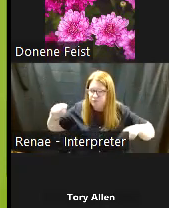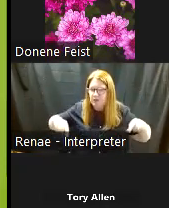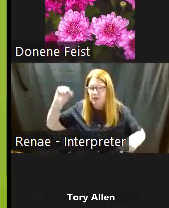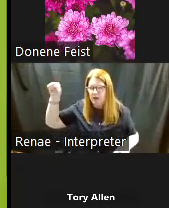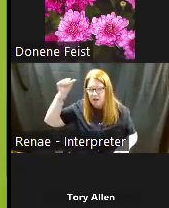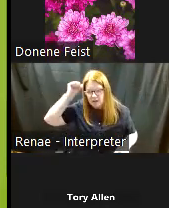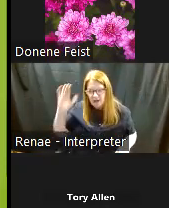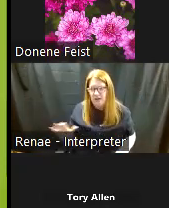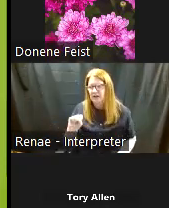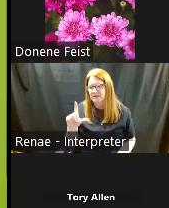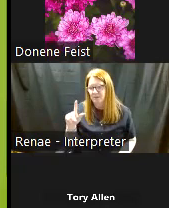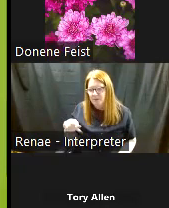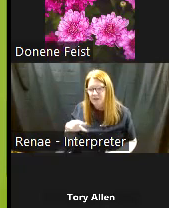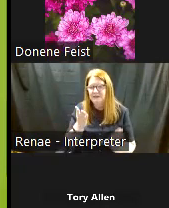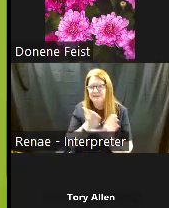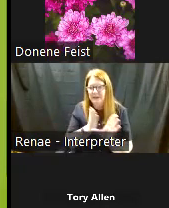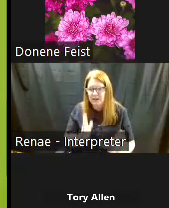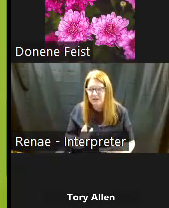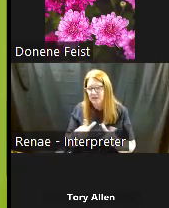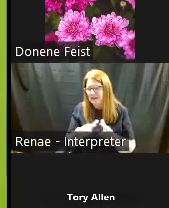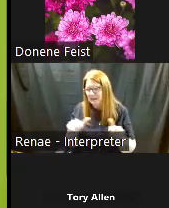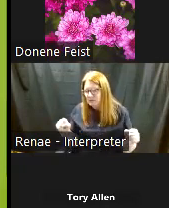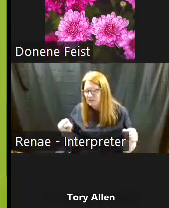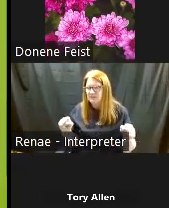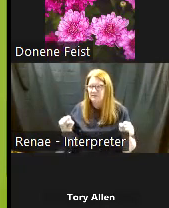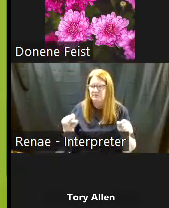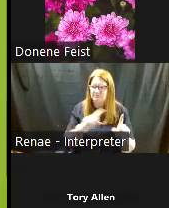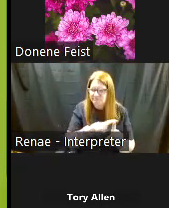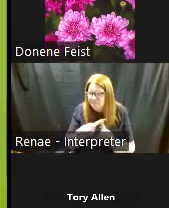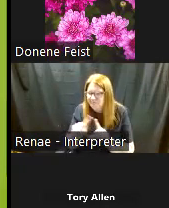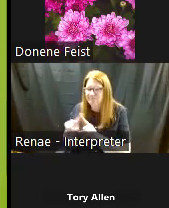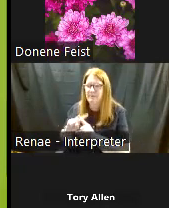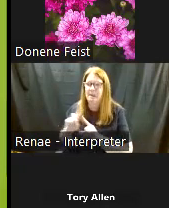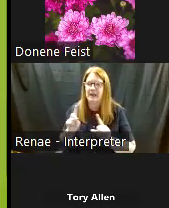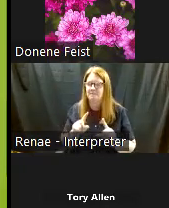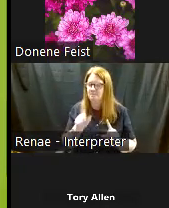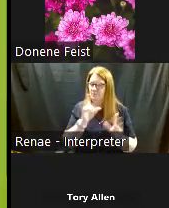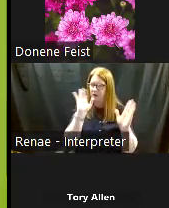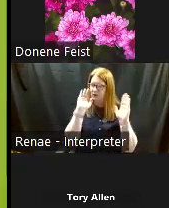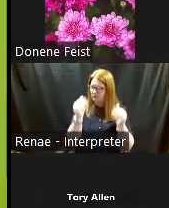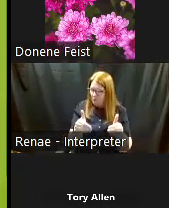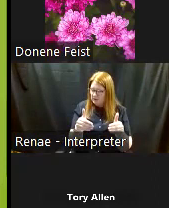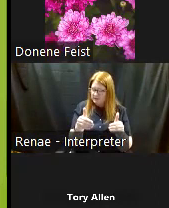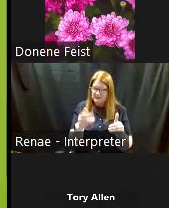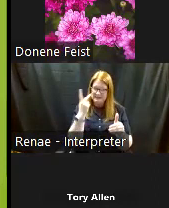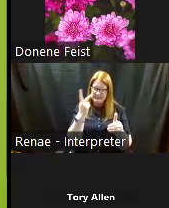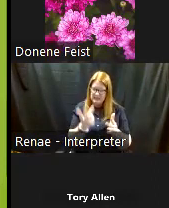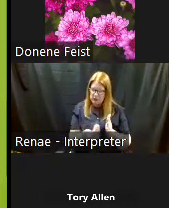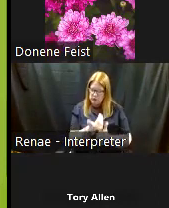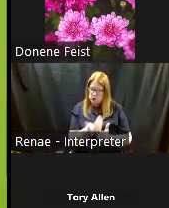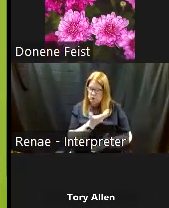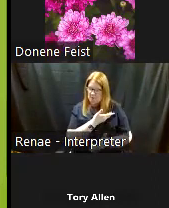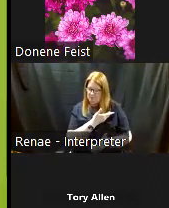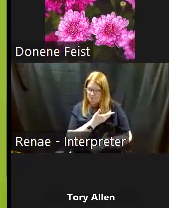speech pathologists, psychologists, linguistics, all these different people, and really focused on examining the impact of newborn hearing screening,